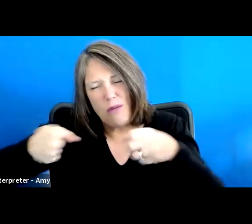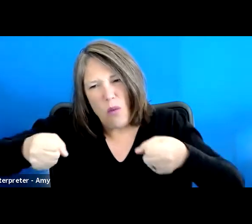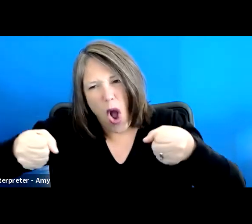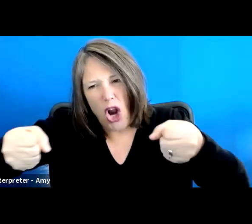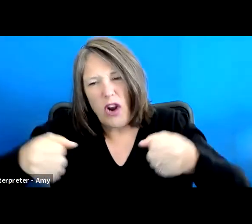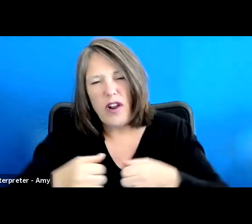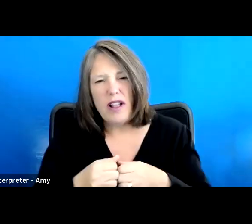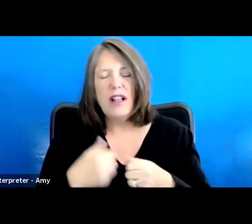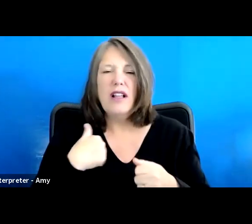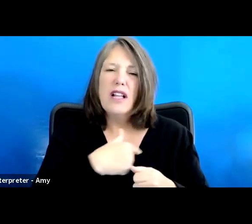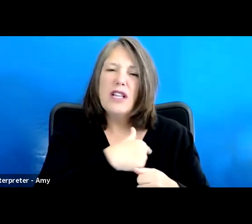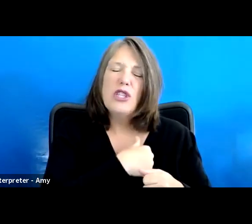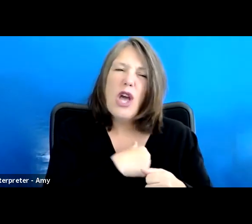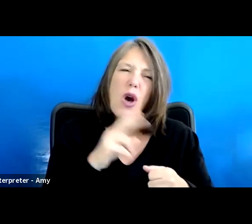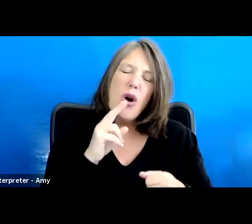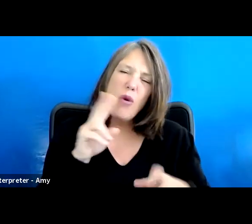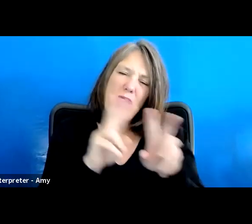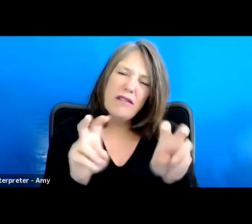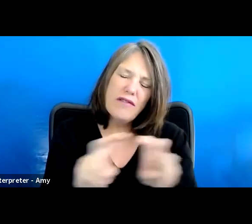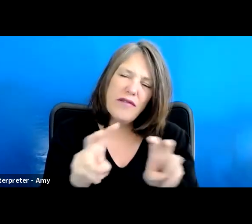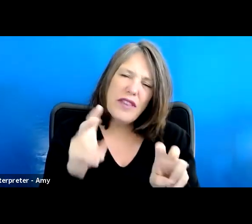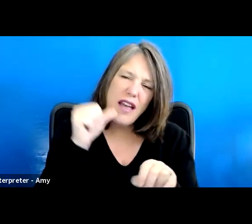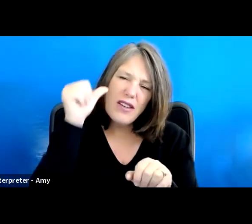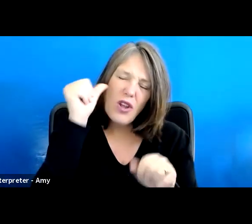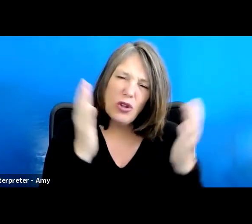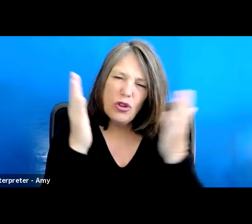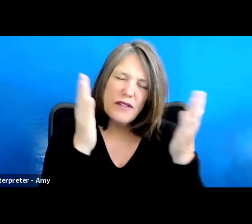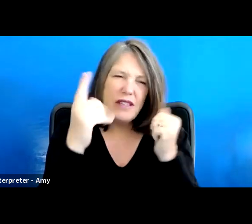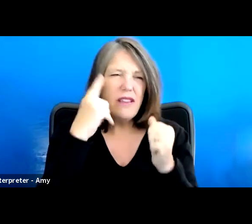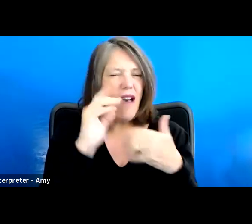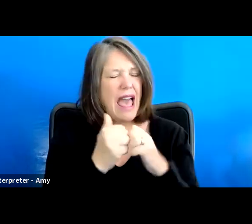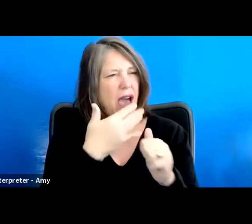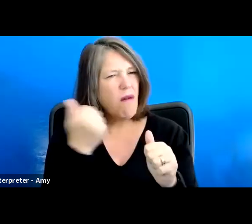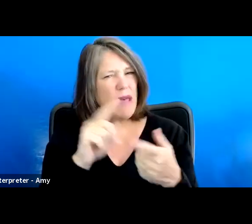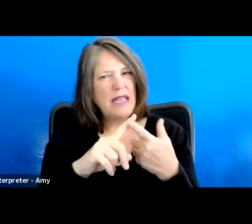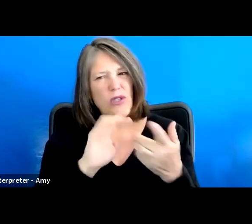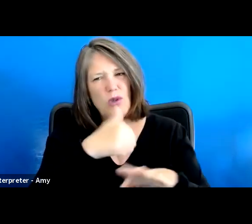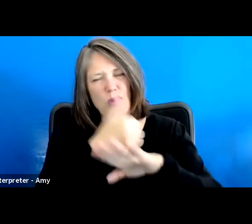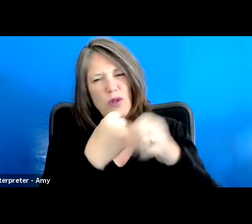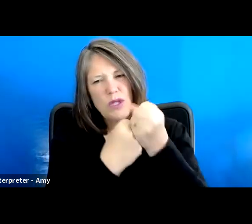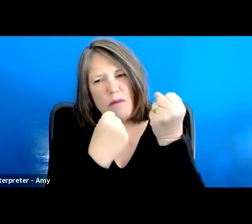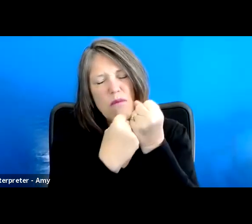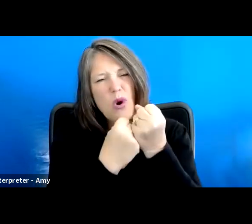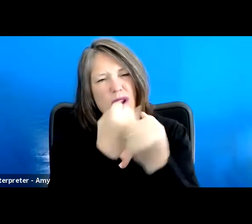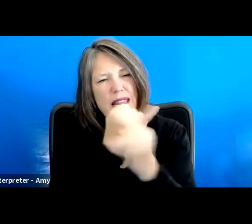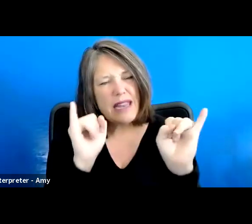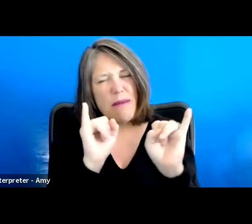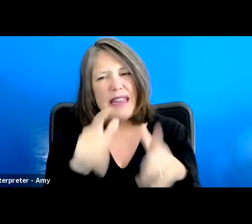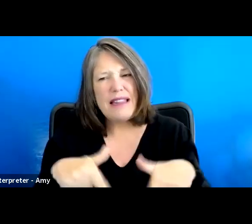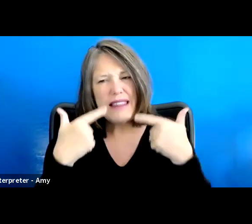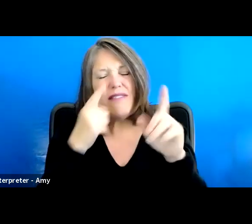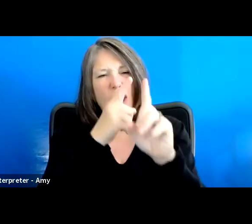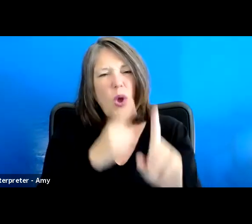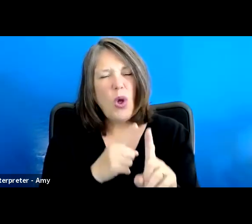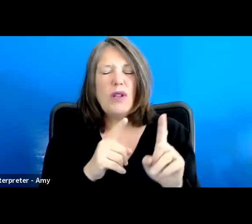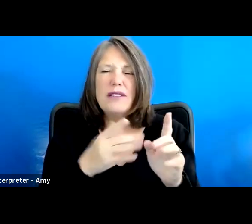adult services and thought about how we were going to best support independent living goals and really looking at best practices based